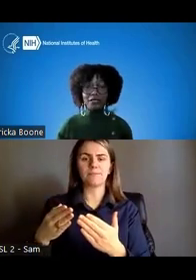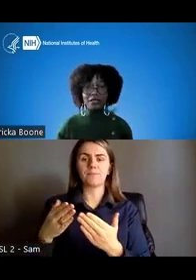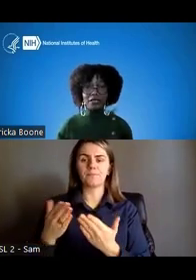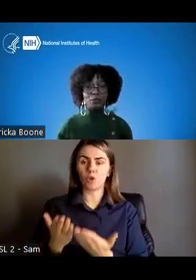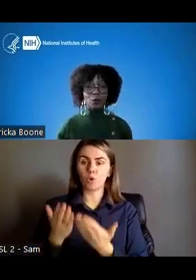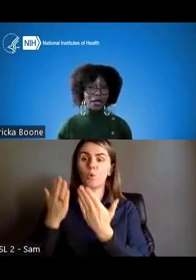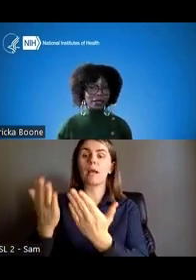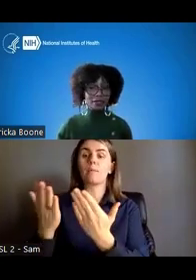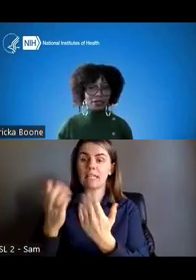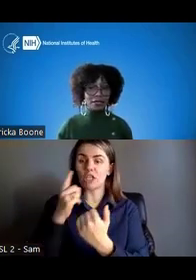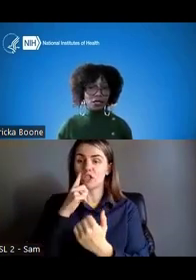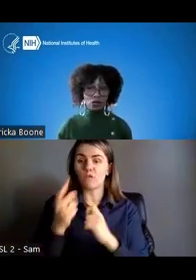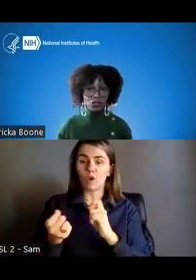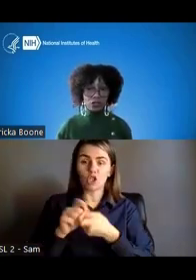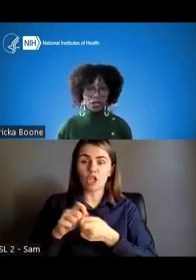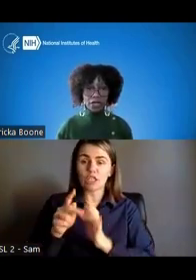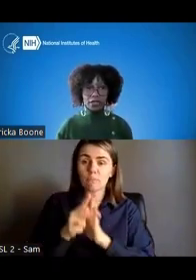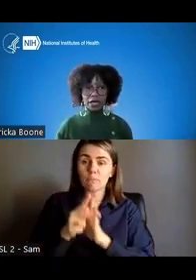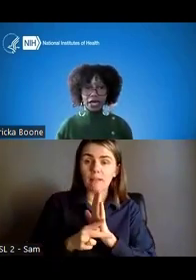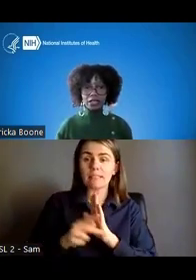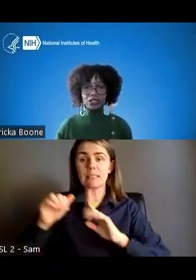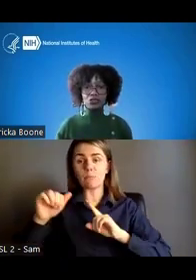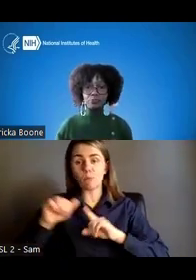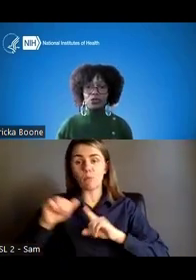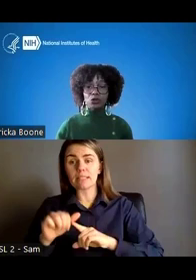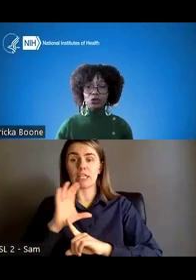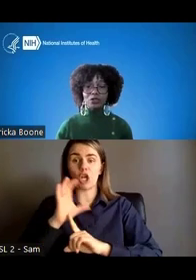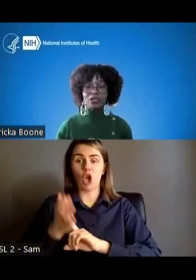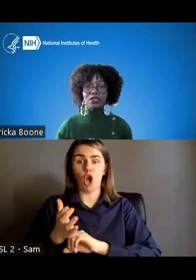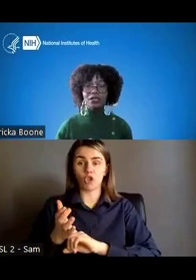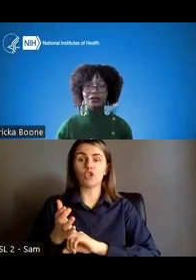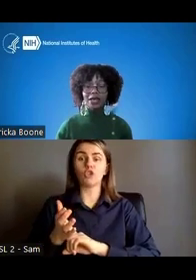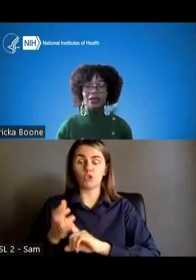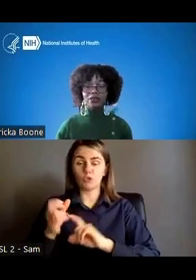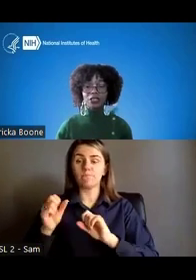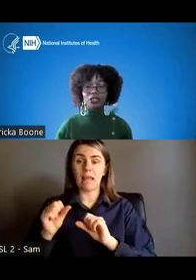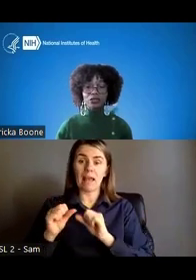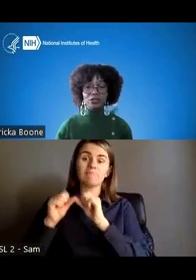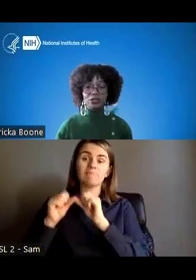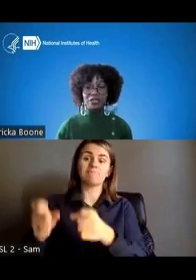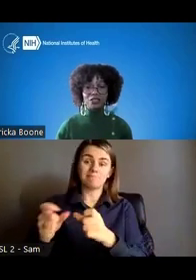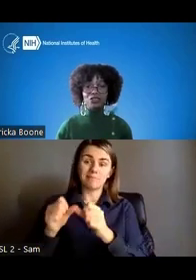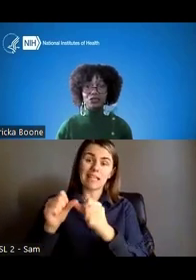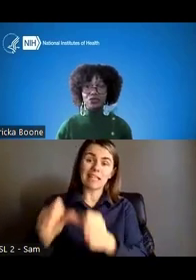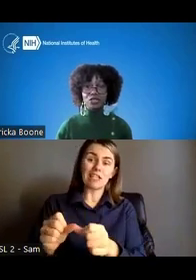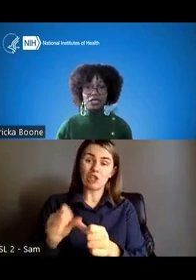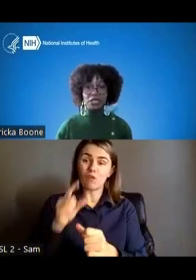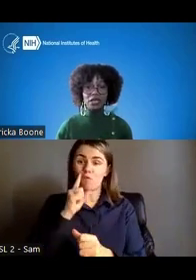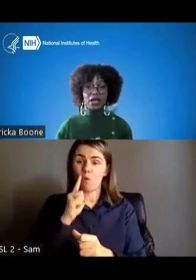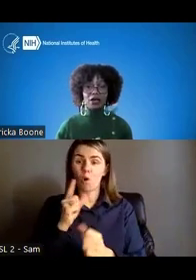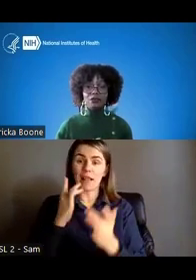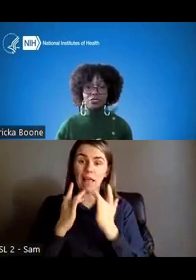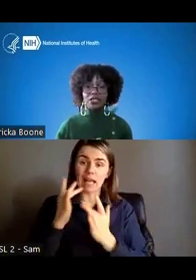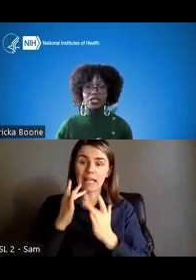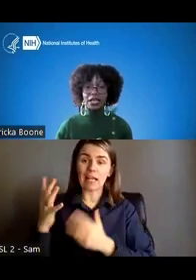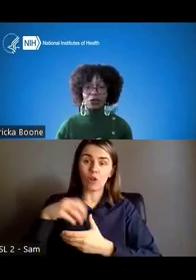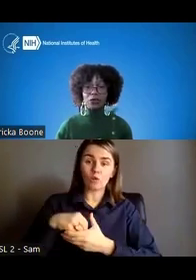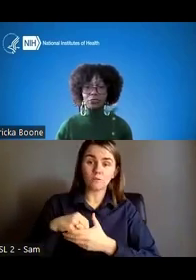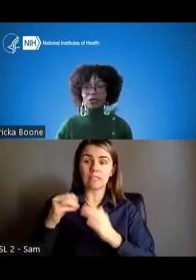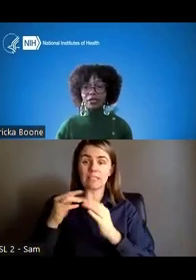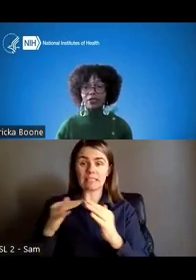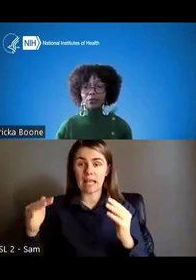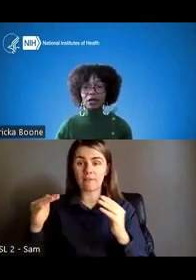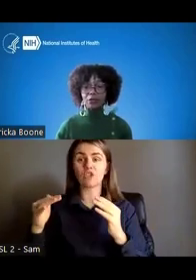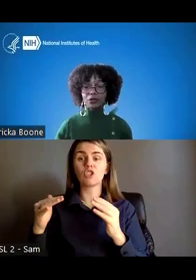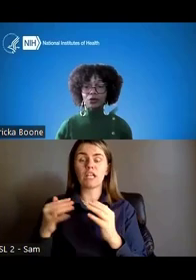change policies, practices, and cultures that contribute to a persistent lack of inclusiveness and diversity of funding